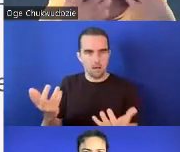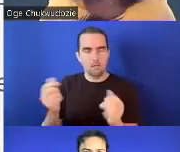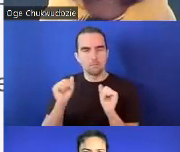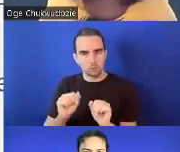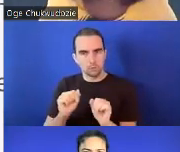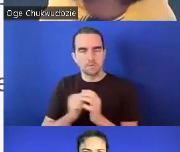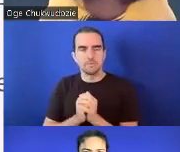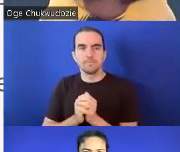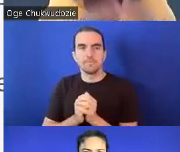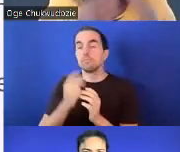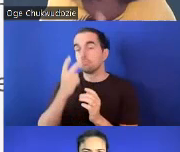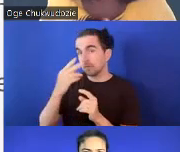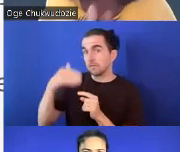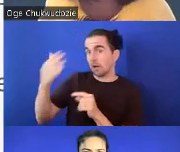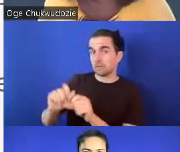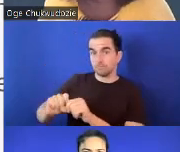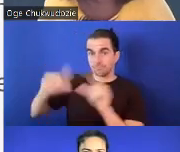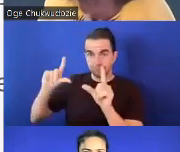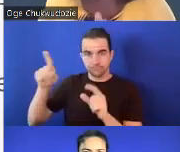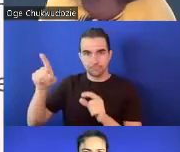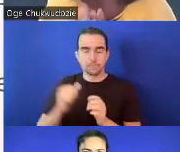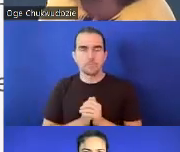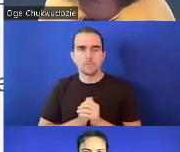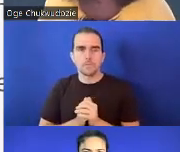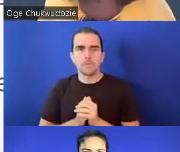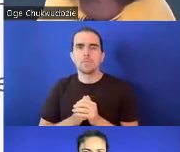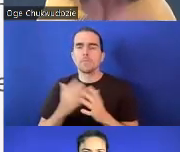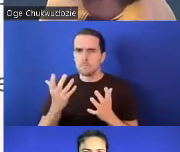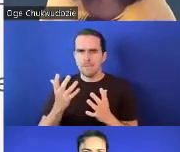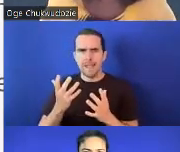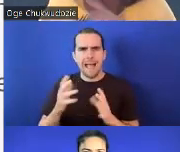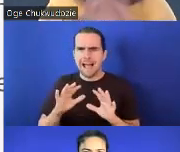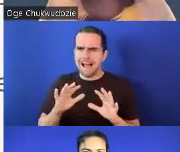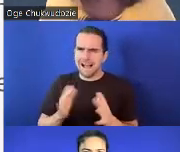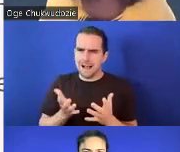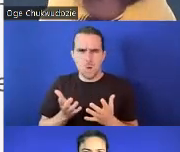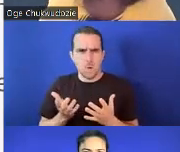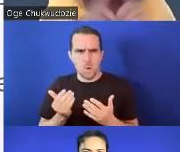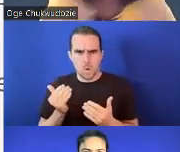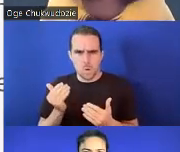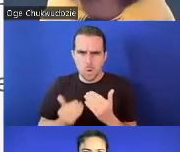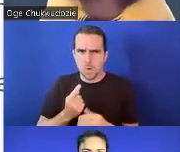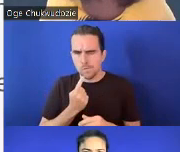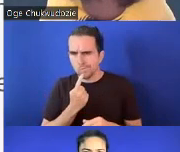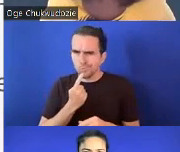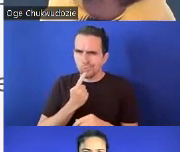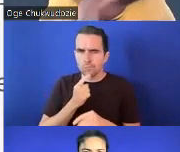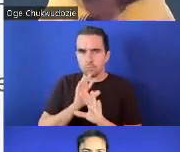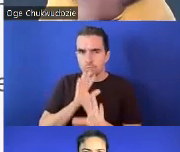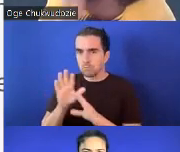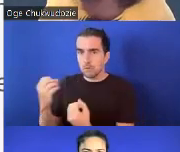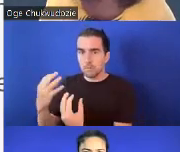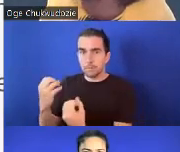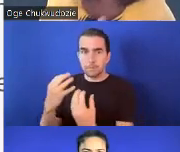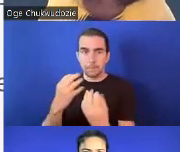So you decide again, how do you feedback to the community? It's always difficult closing the loop, but that is the best practice. You